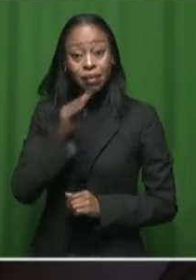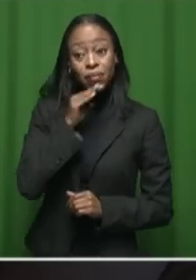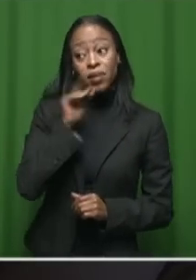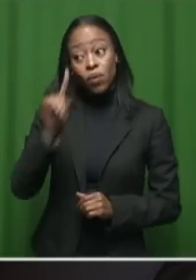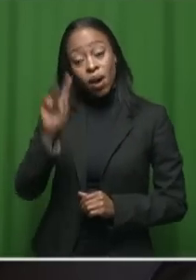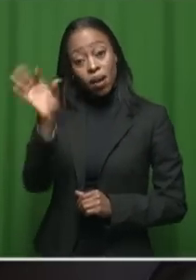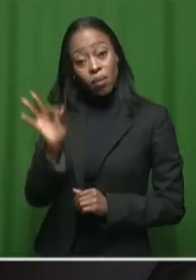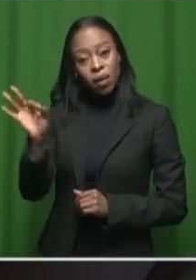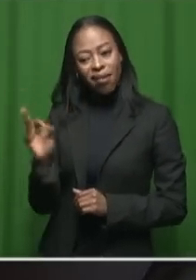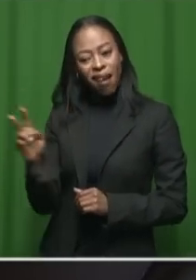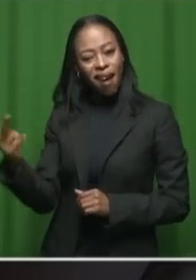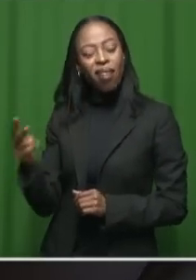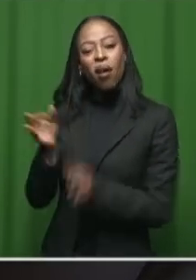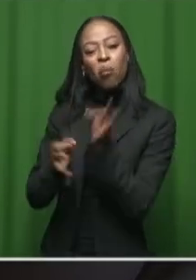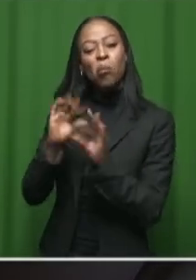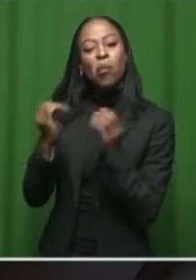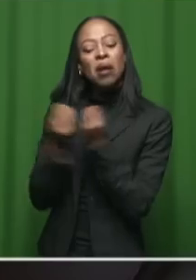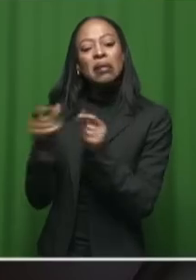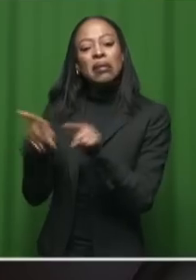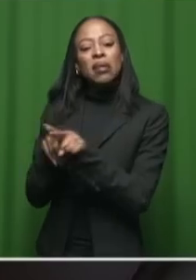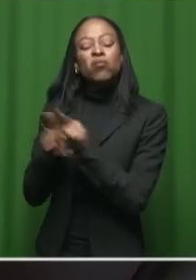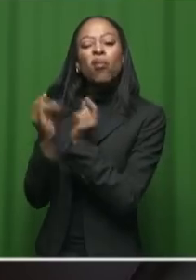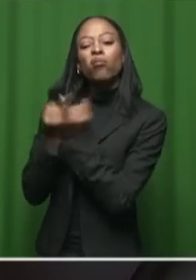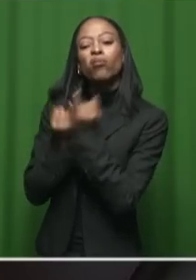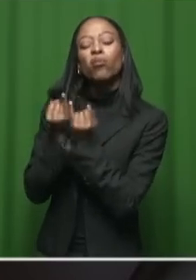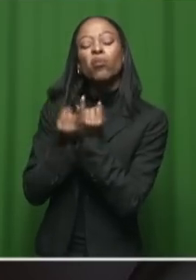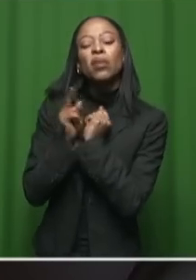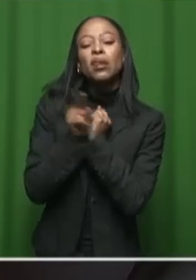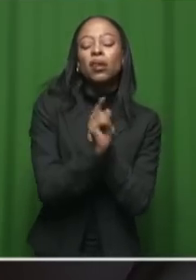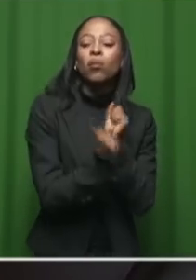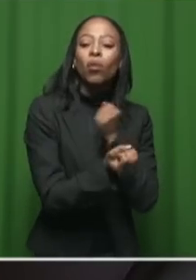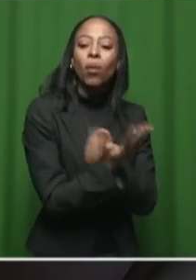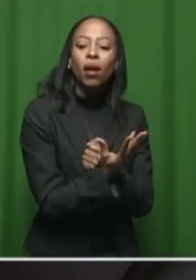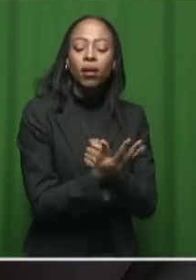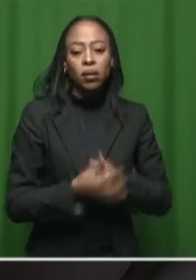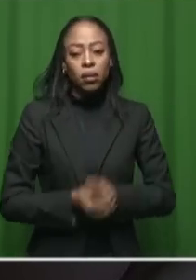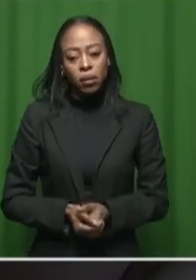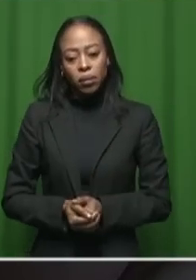other parties which have contested for seats in the Mpumalanga legislature.